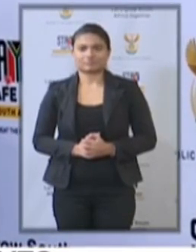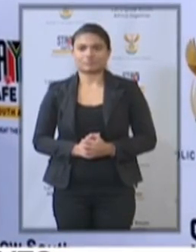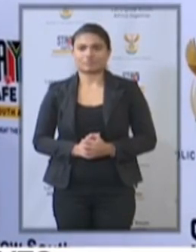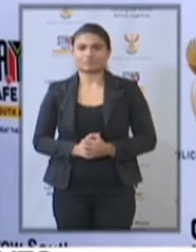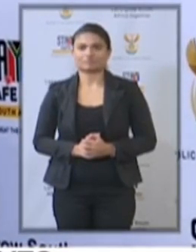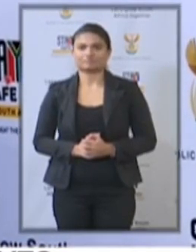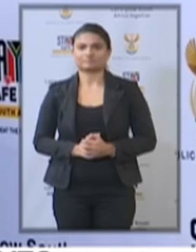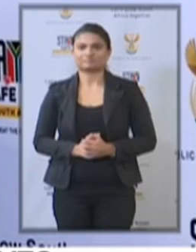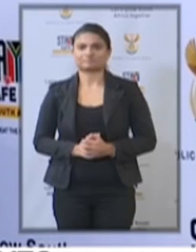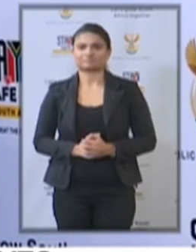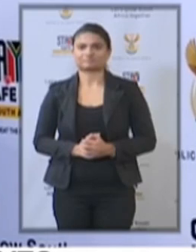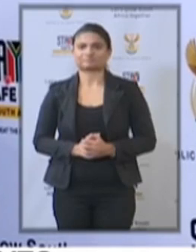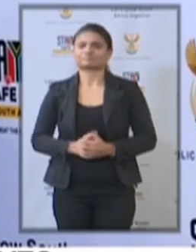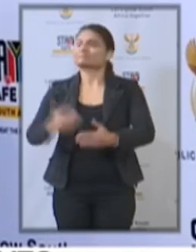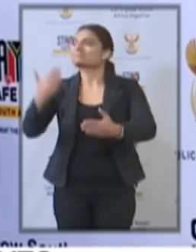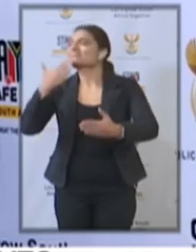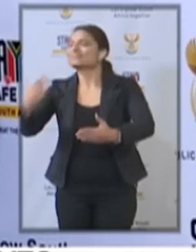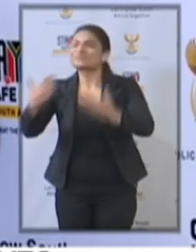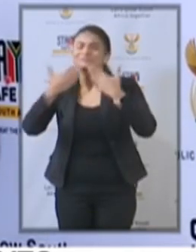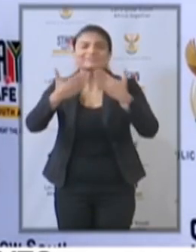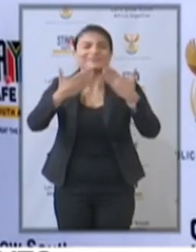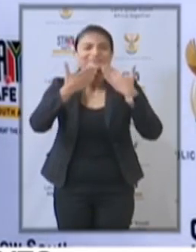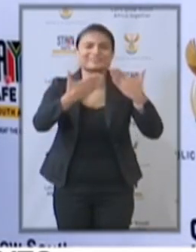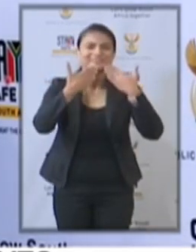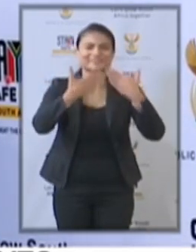Thank you very much,